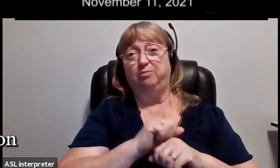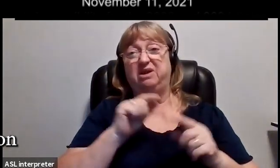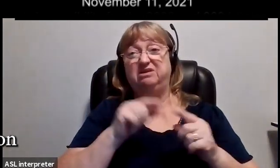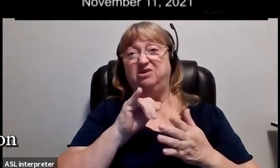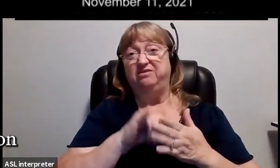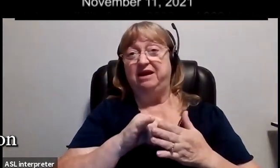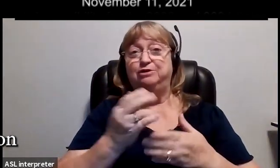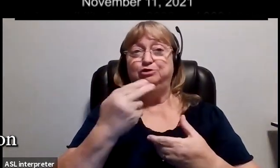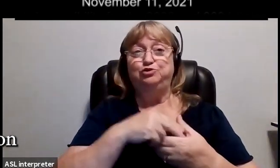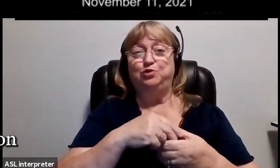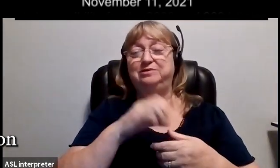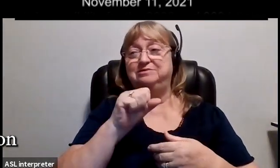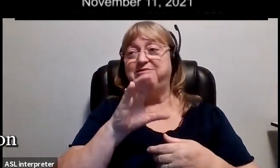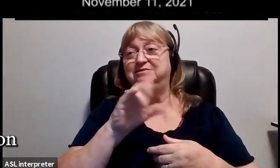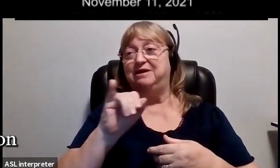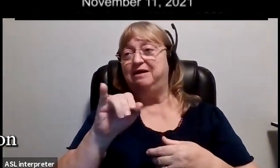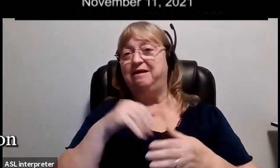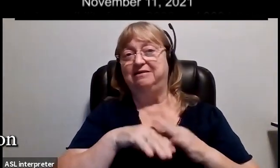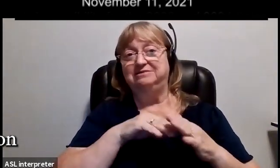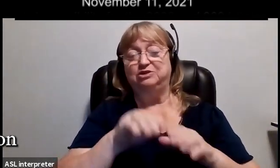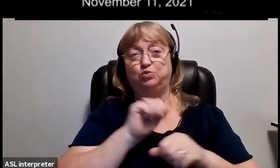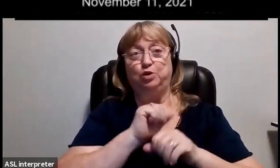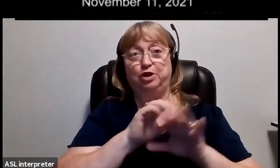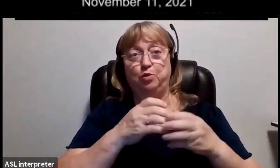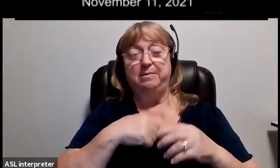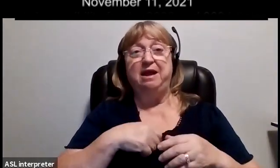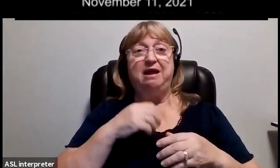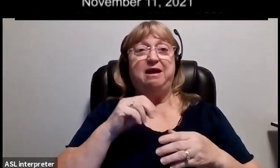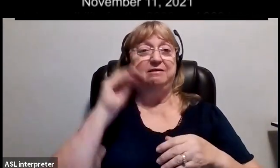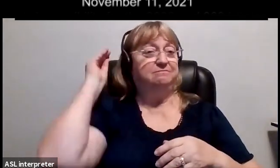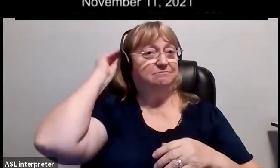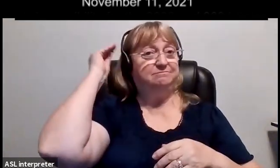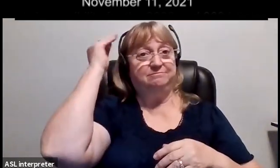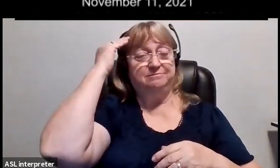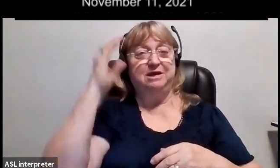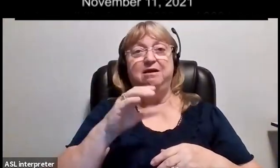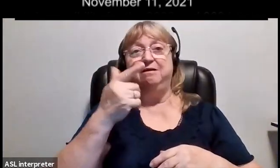SciAccess working groups and keep GLAS Education in your contact list.